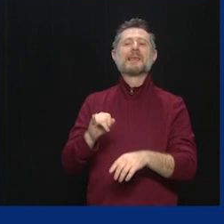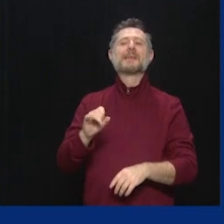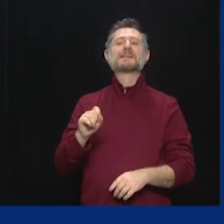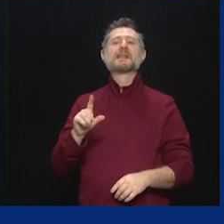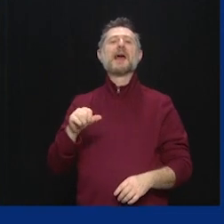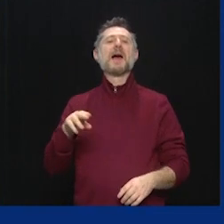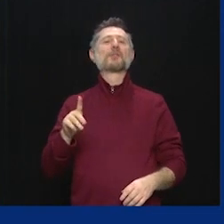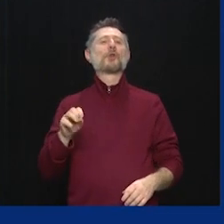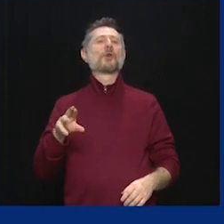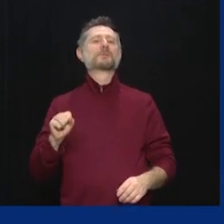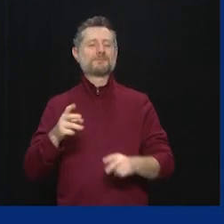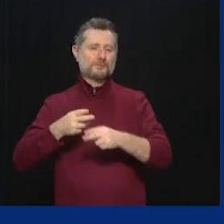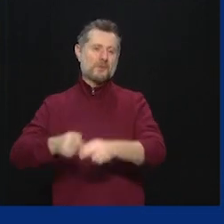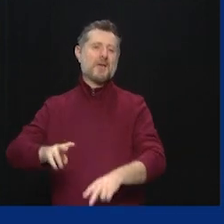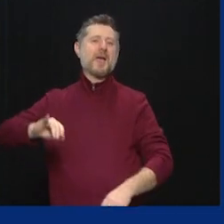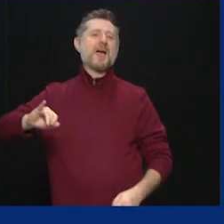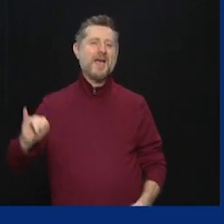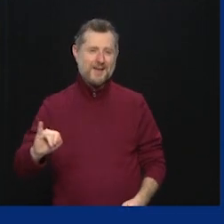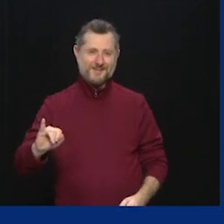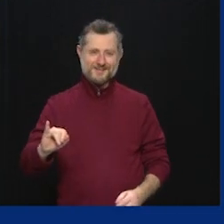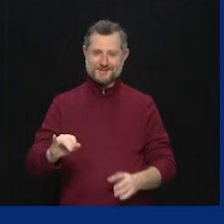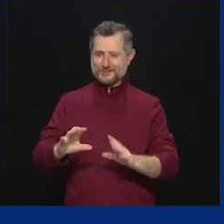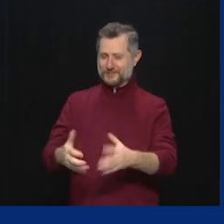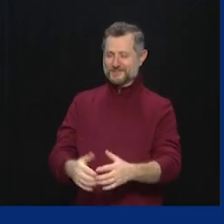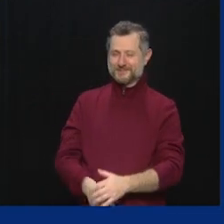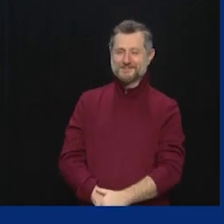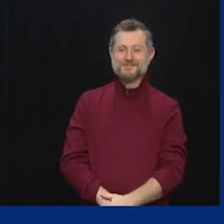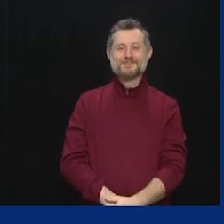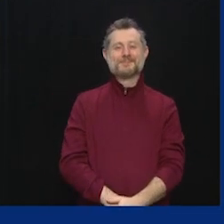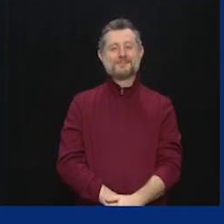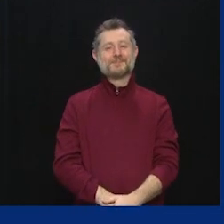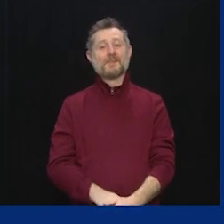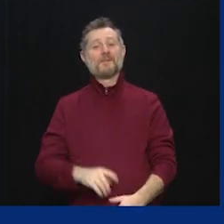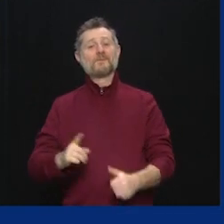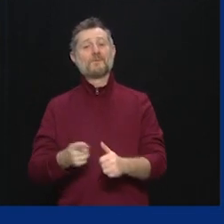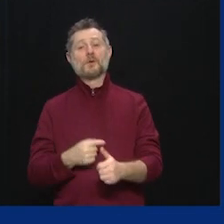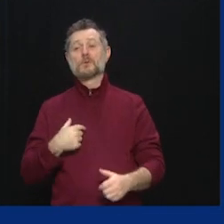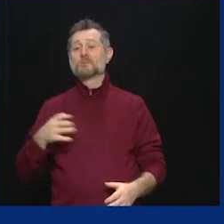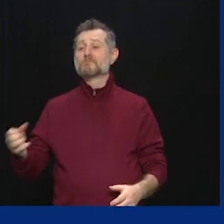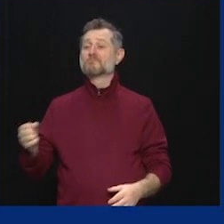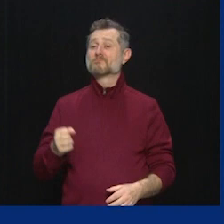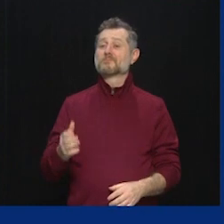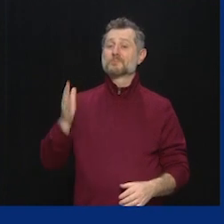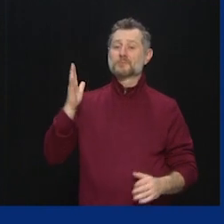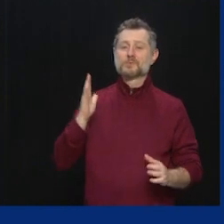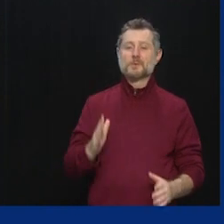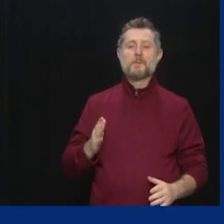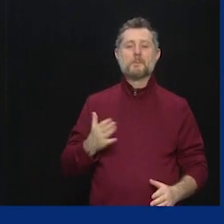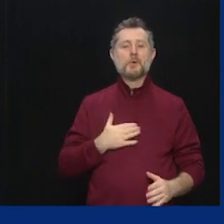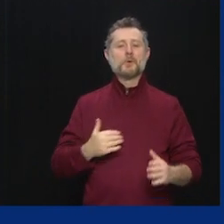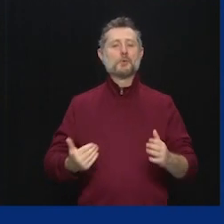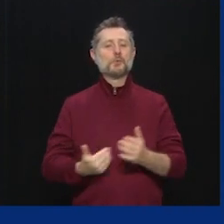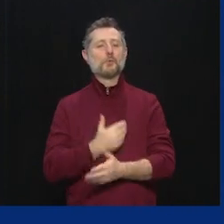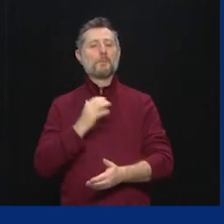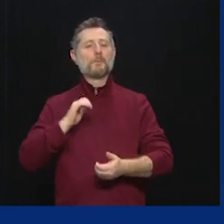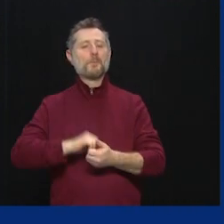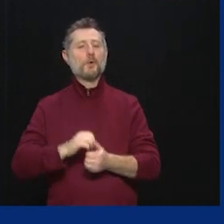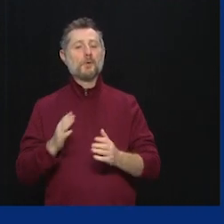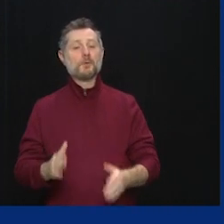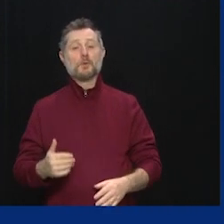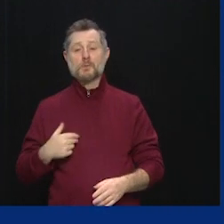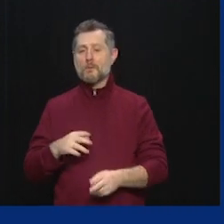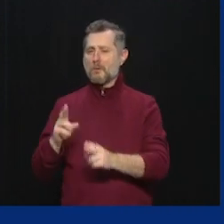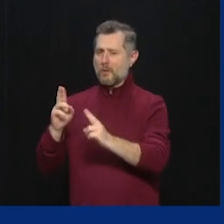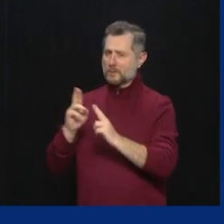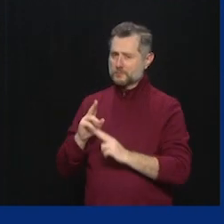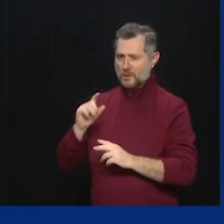And so our first speaker is my new partner. I've been honored by Governor Hochul to be